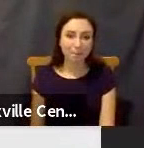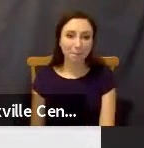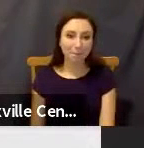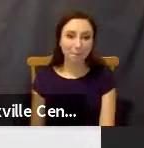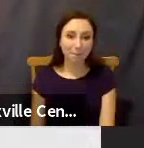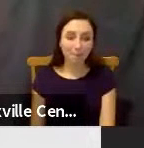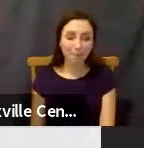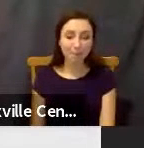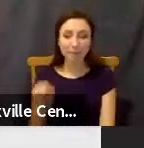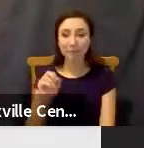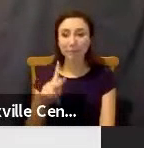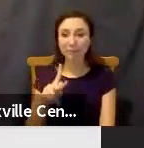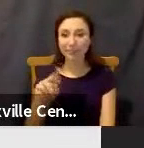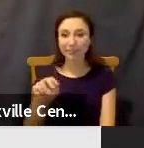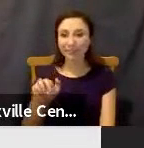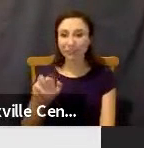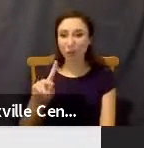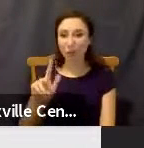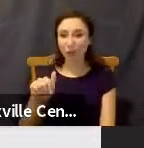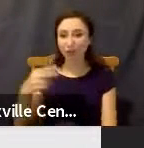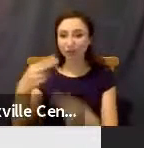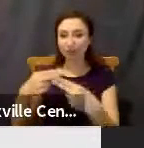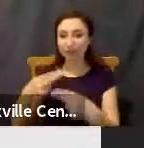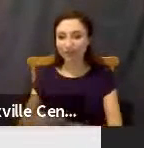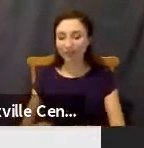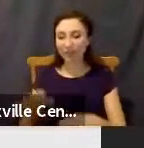All right, Narda, can we do a roll call vote?